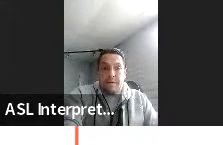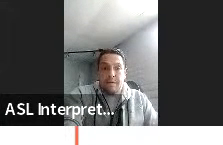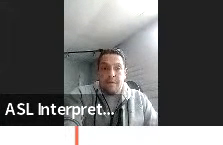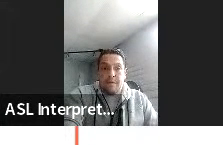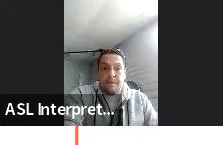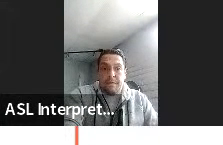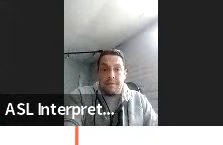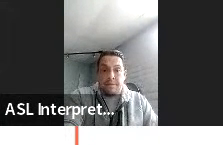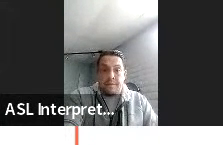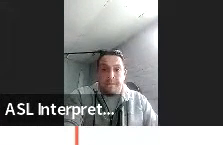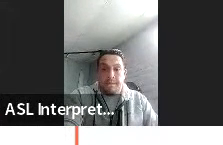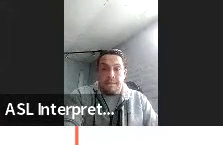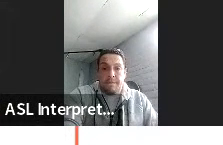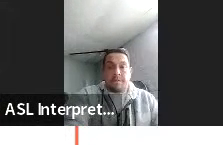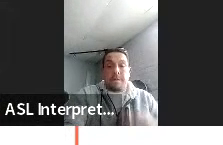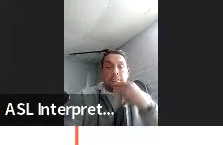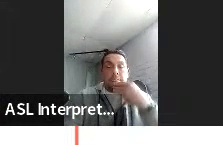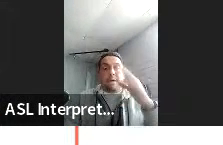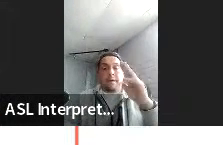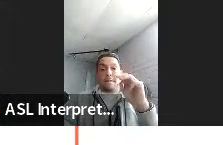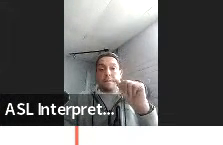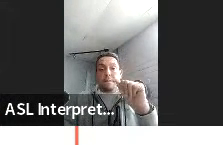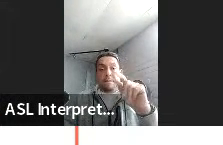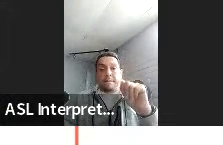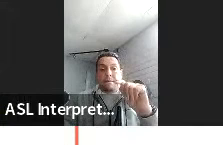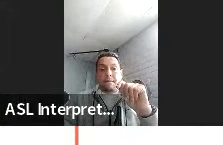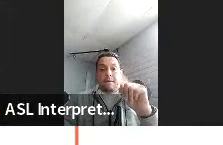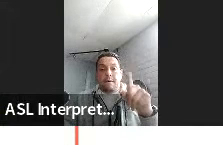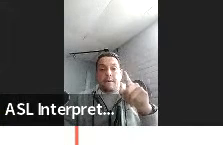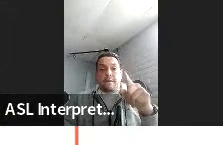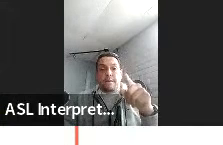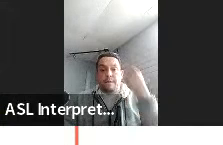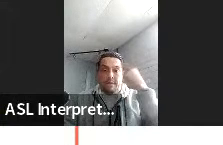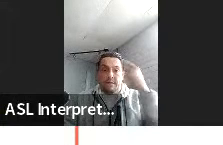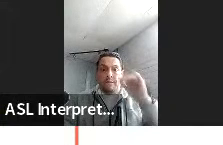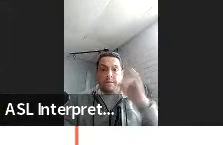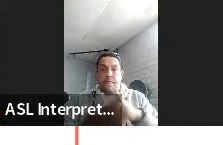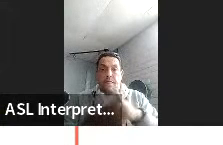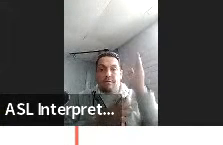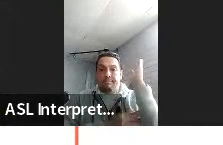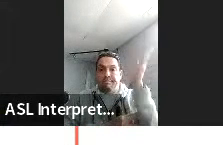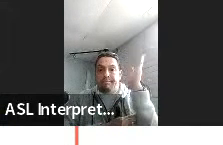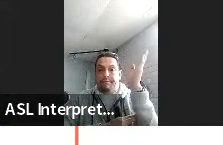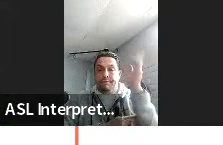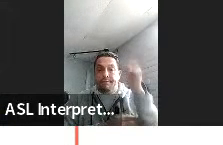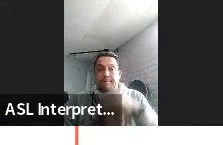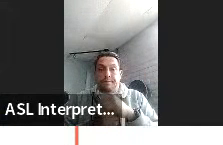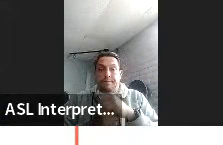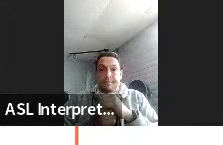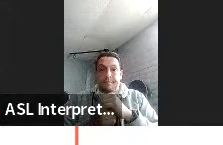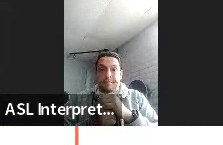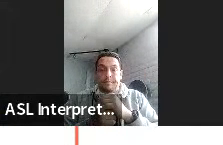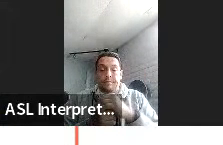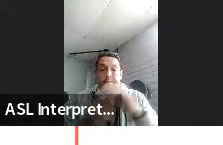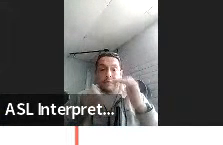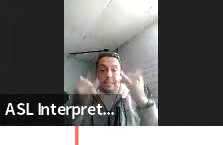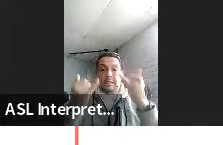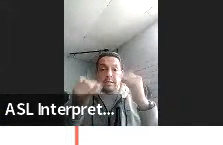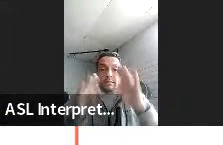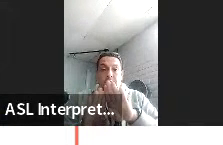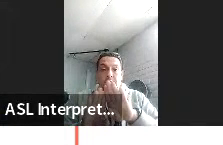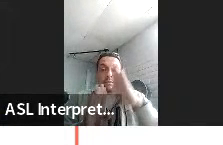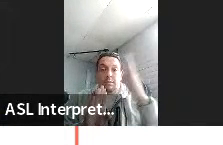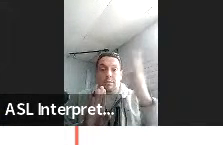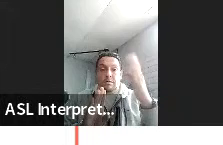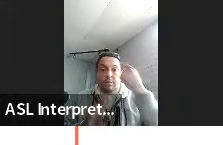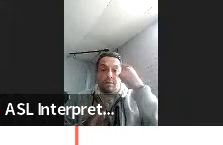Thank you, Matt, so much for that presentation. I'll do that again. we are now going to open up for the Q&A